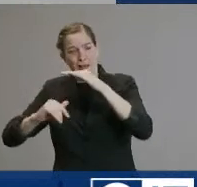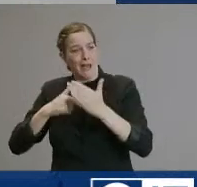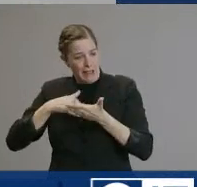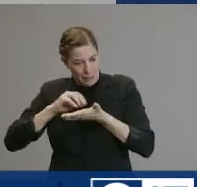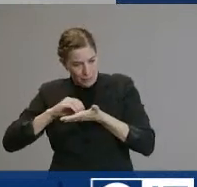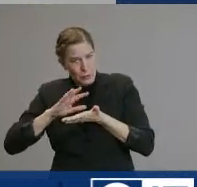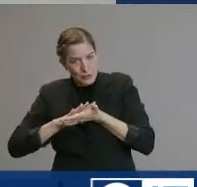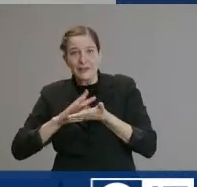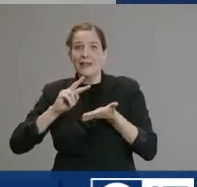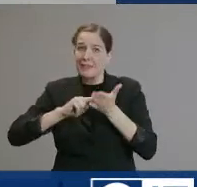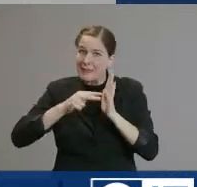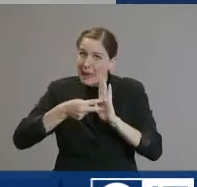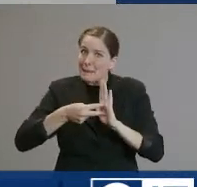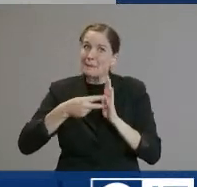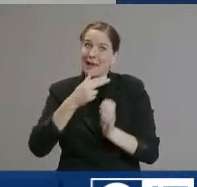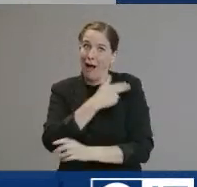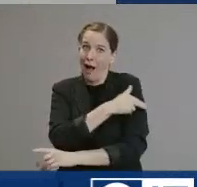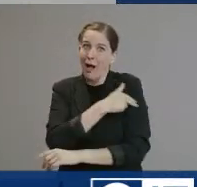have to stop accepting new